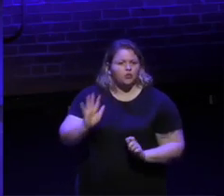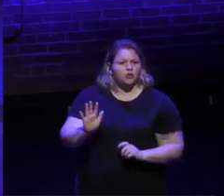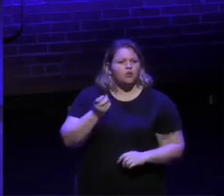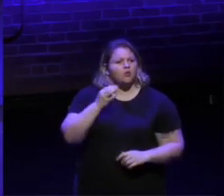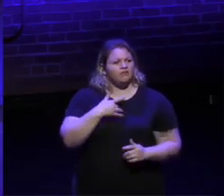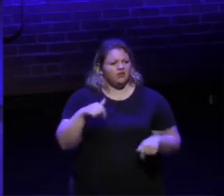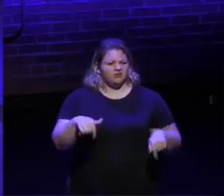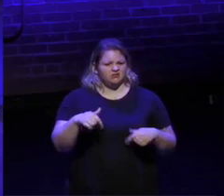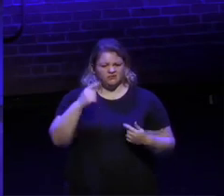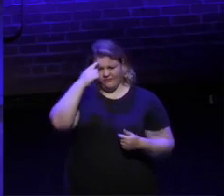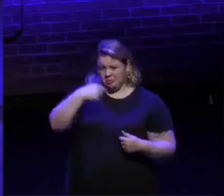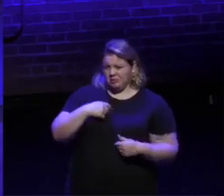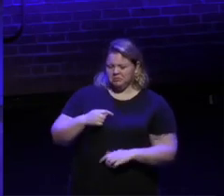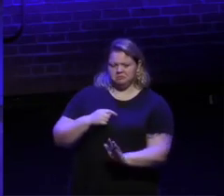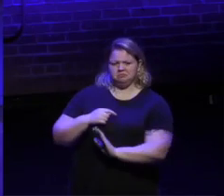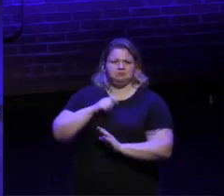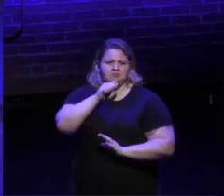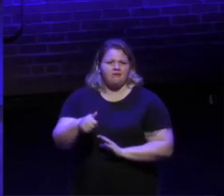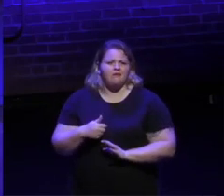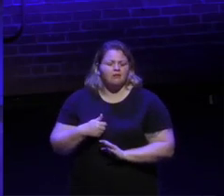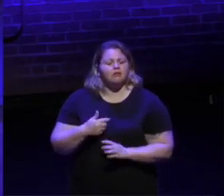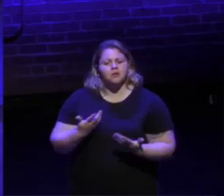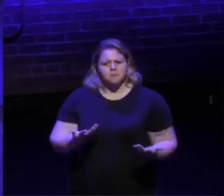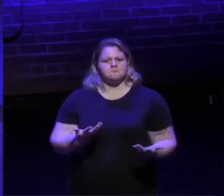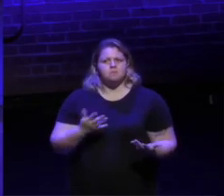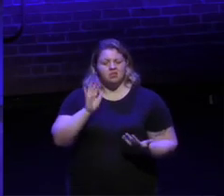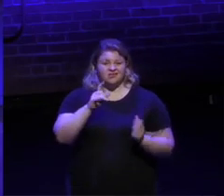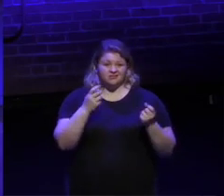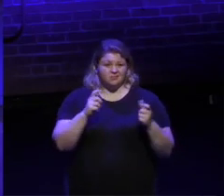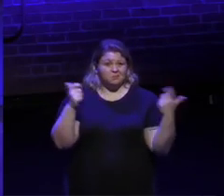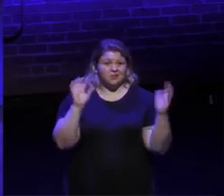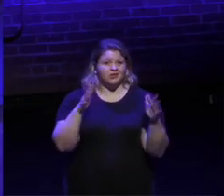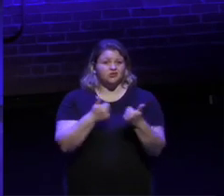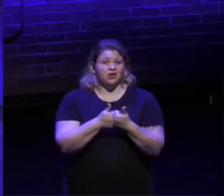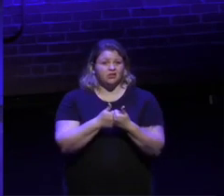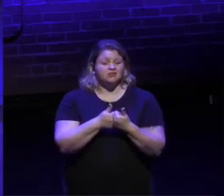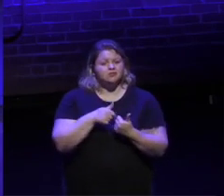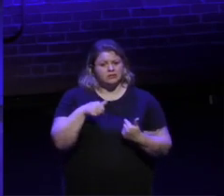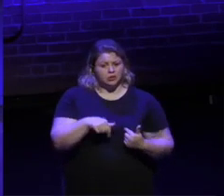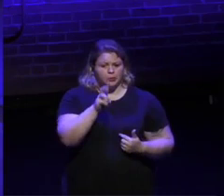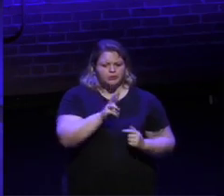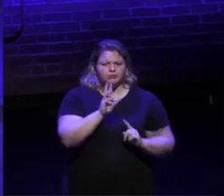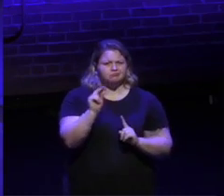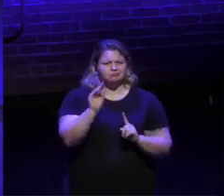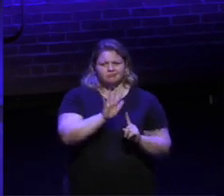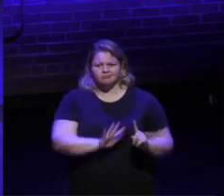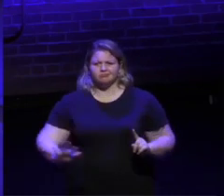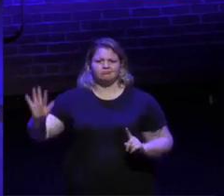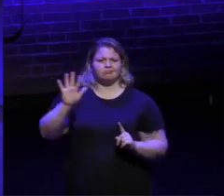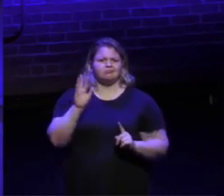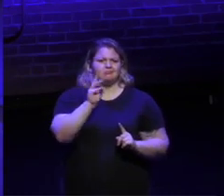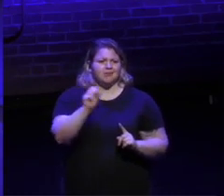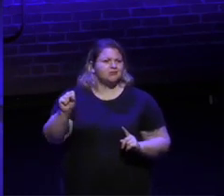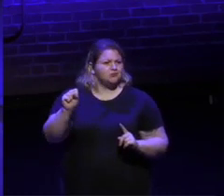like this are for them. This is certainly a challenge that is facing Massachusetts across many sectors, and I want to make sure